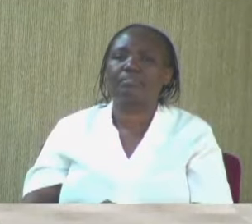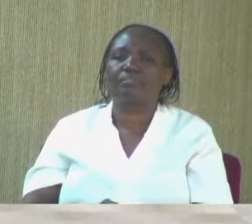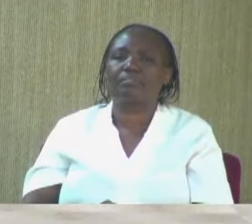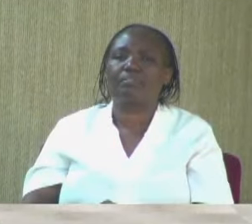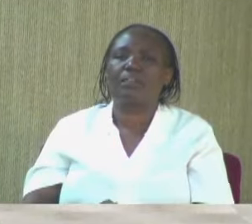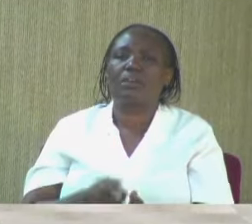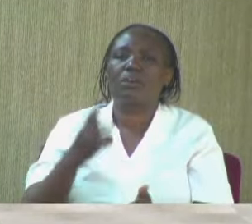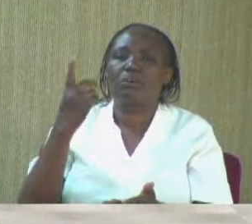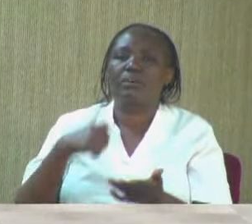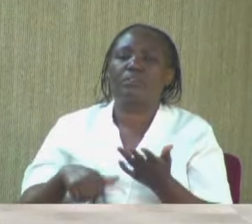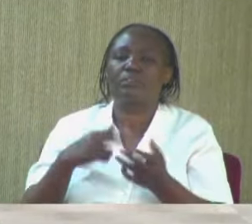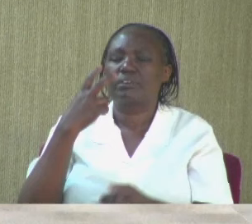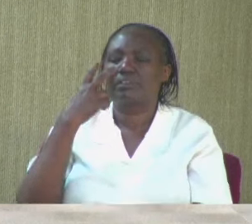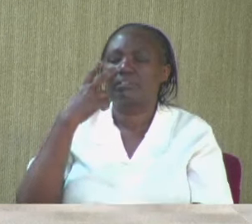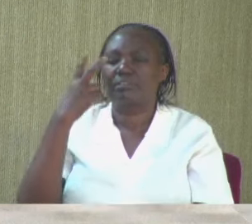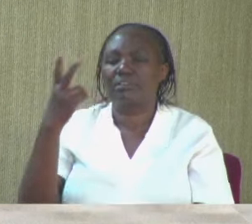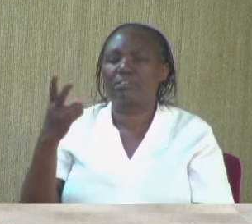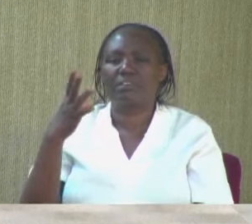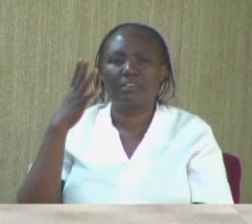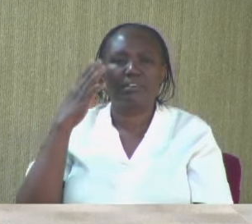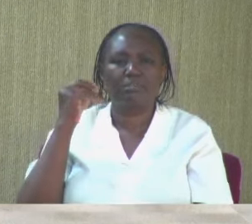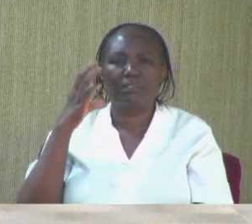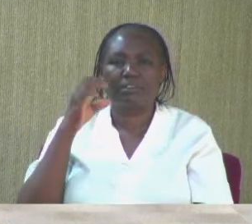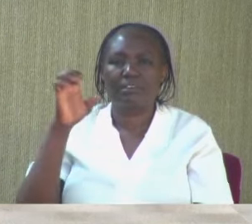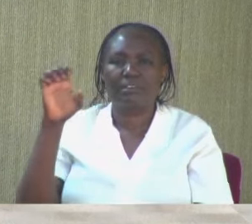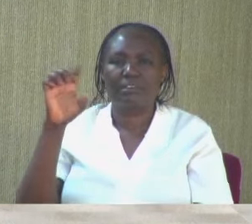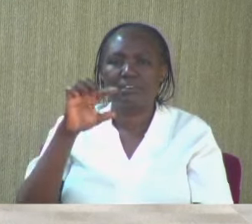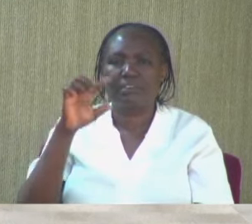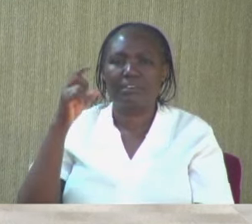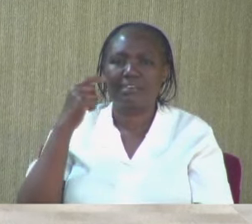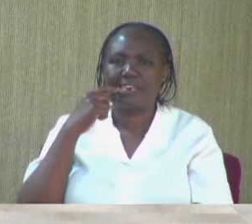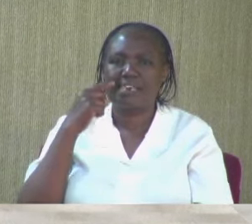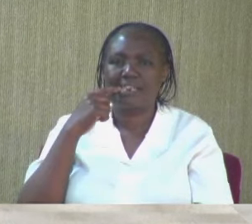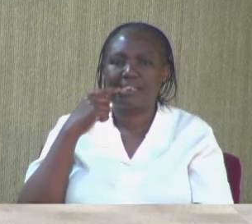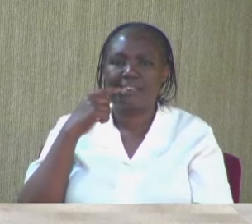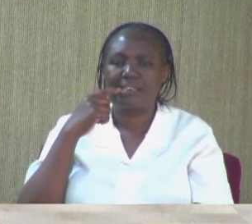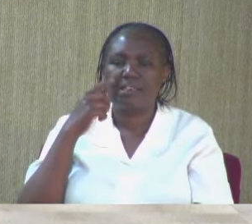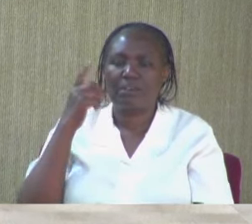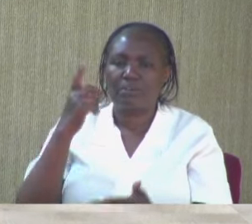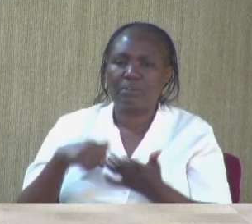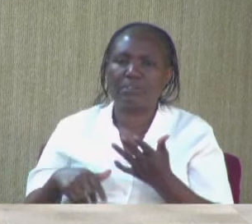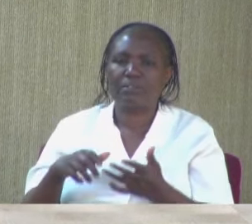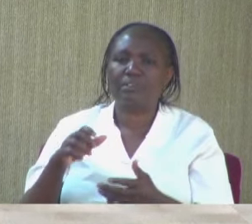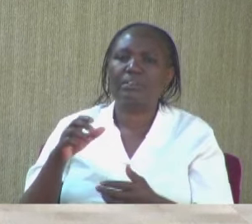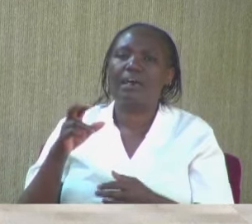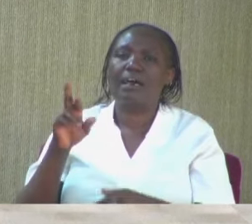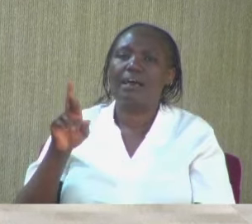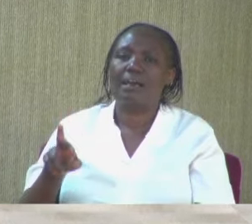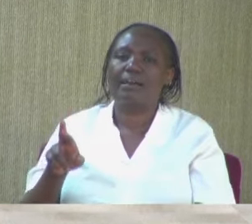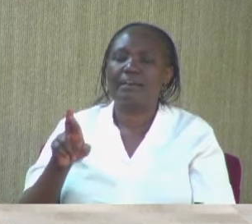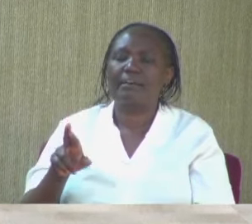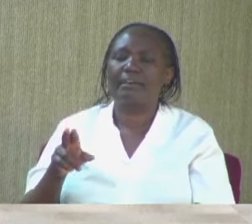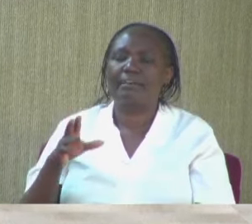Now, what was the visionary experience of Ellen White, or what was her experience while she was in